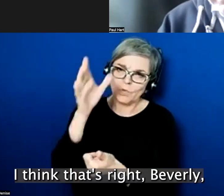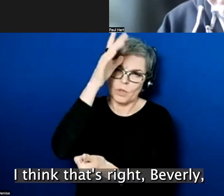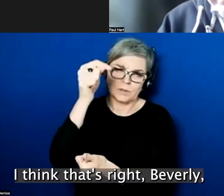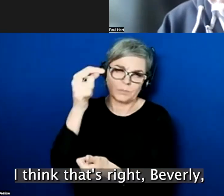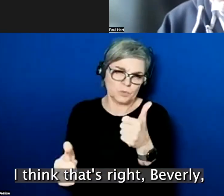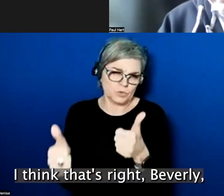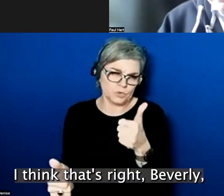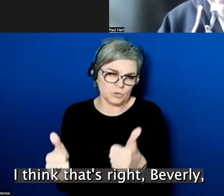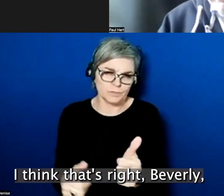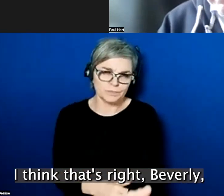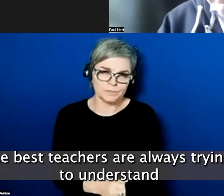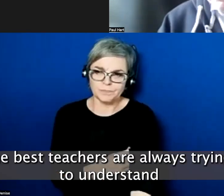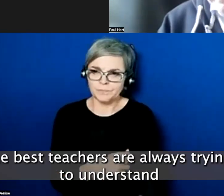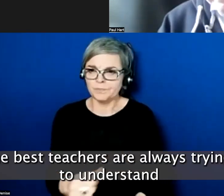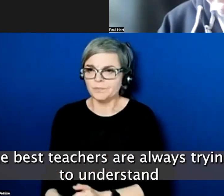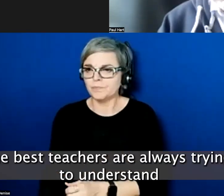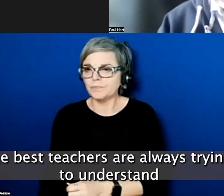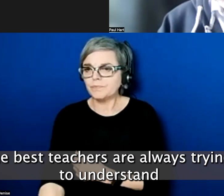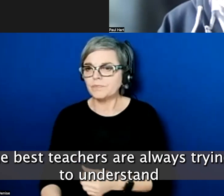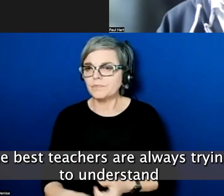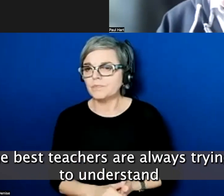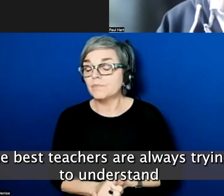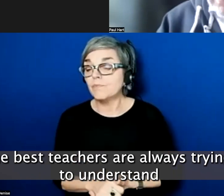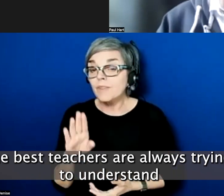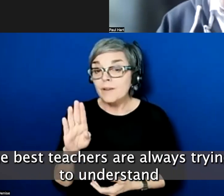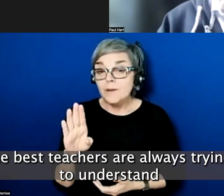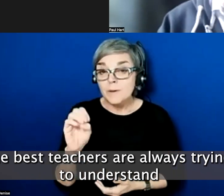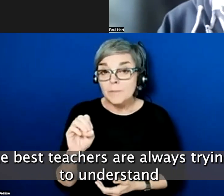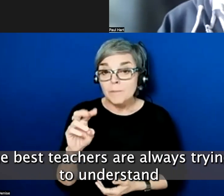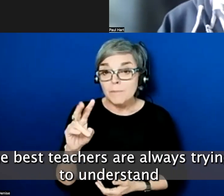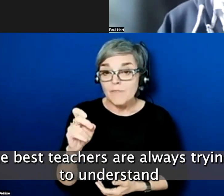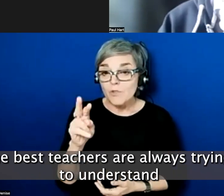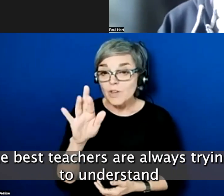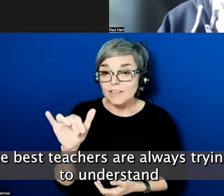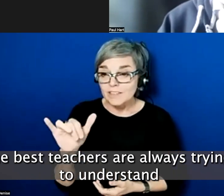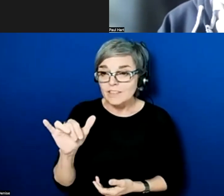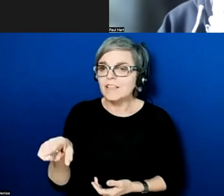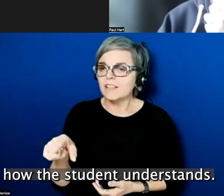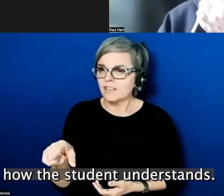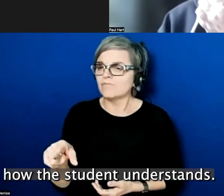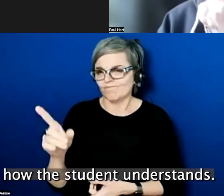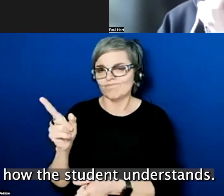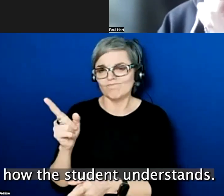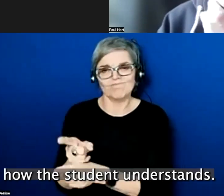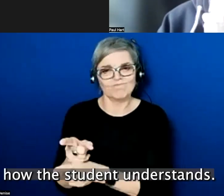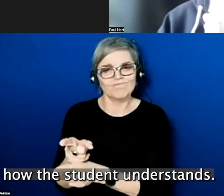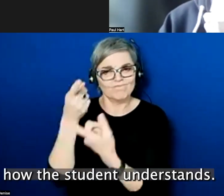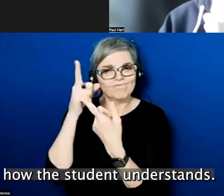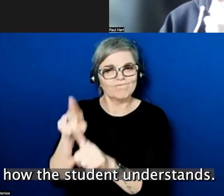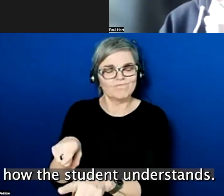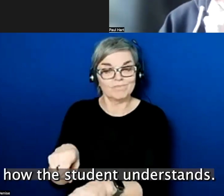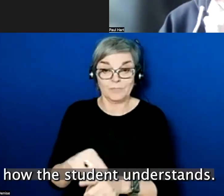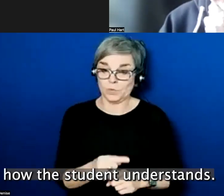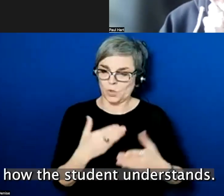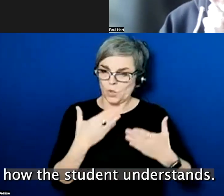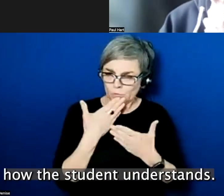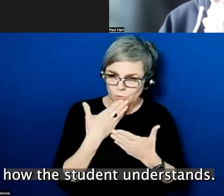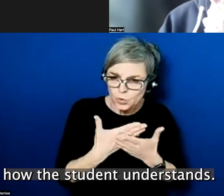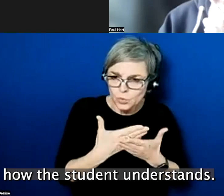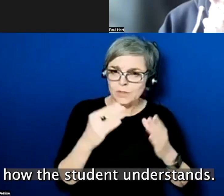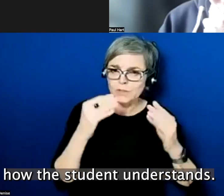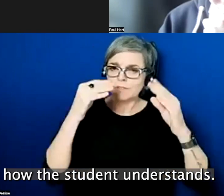I think that's right, Beverly. The best teachers are always trying to understand how the student understands.